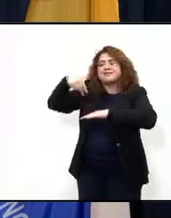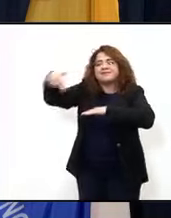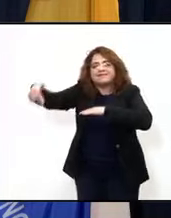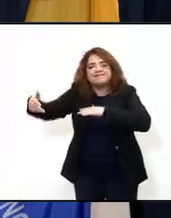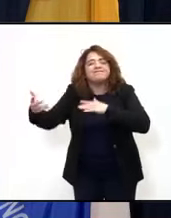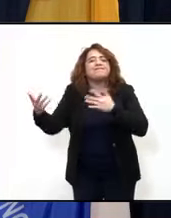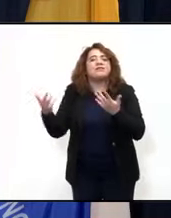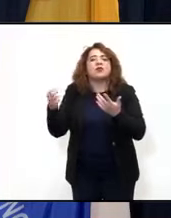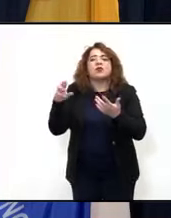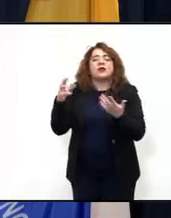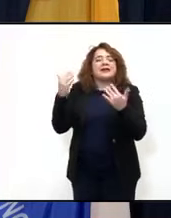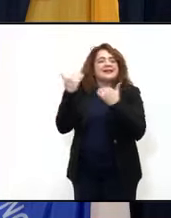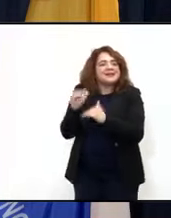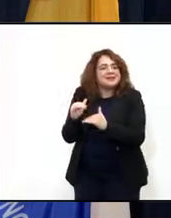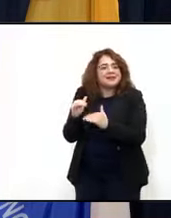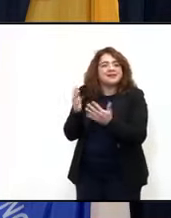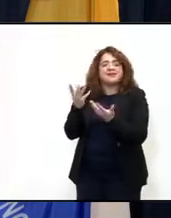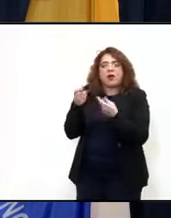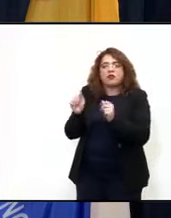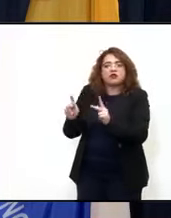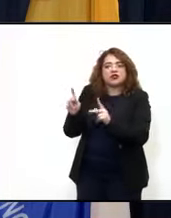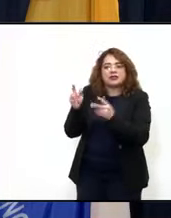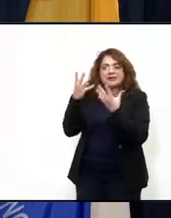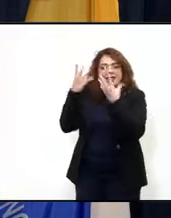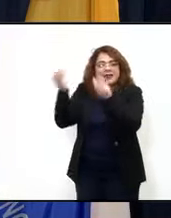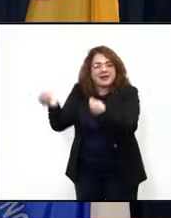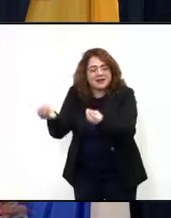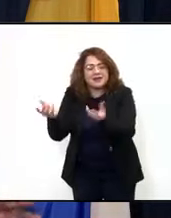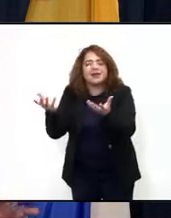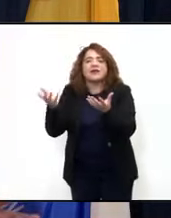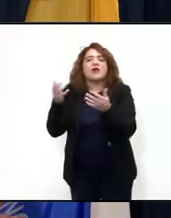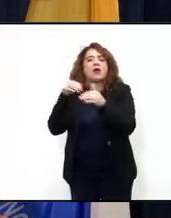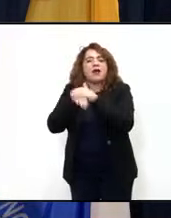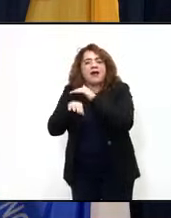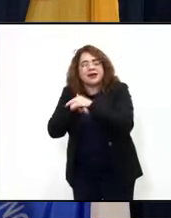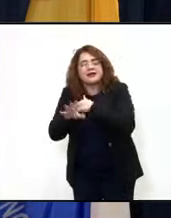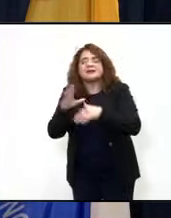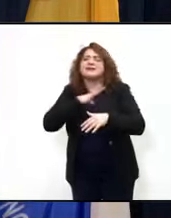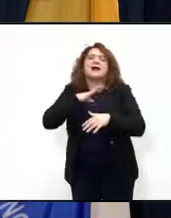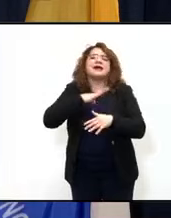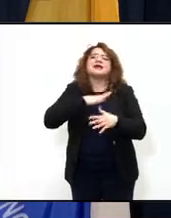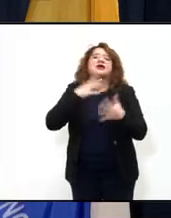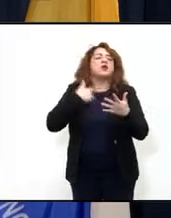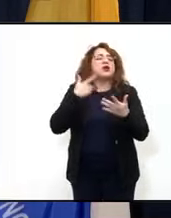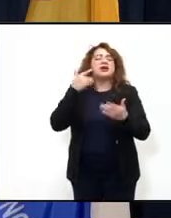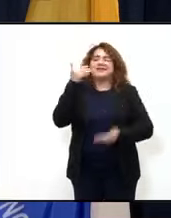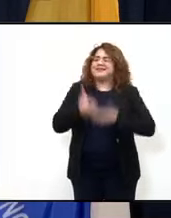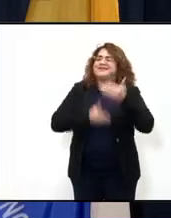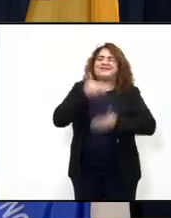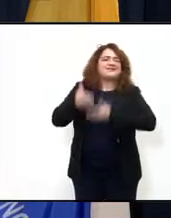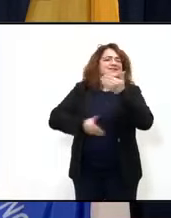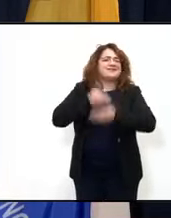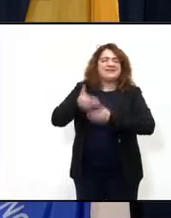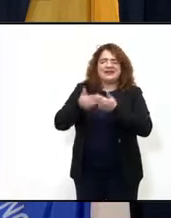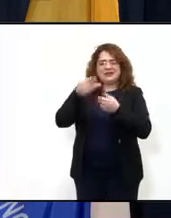great progress through VaxLB, and we are really blowing through all of